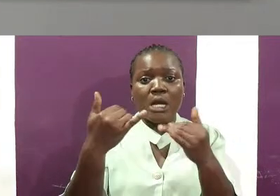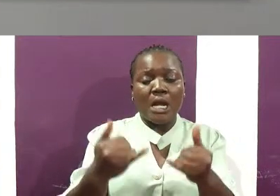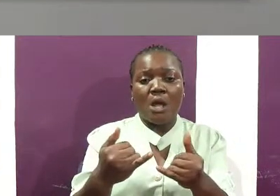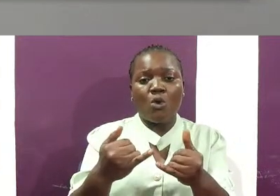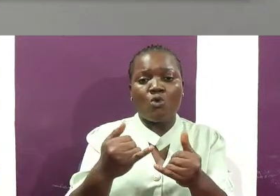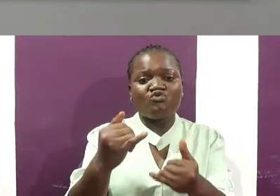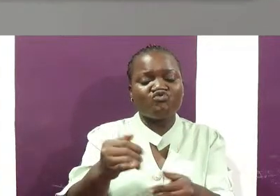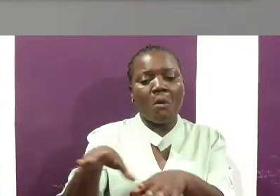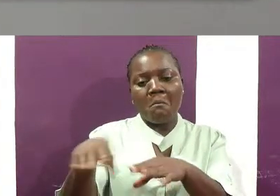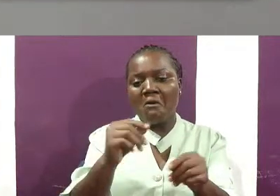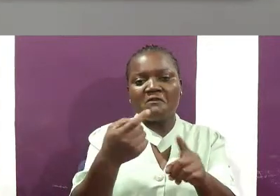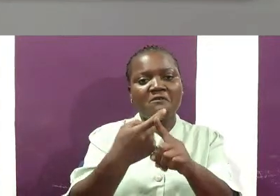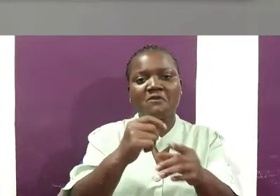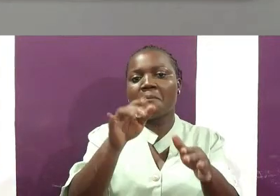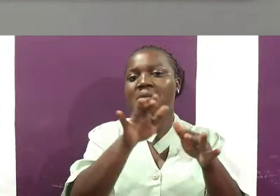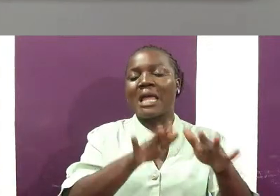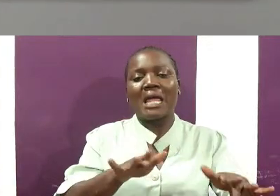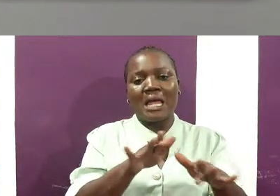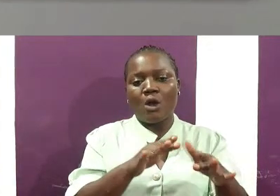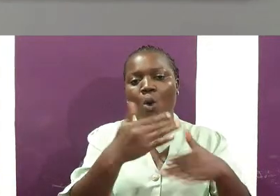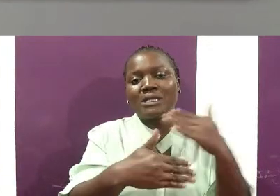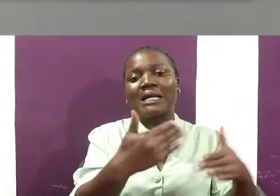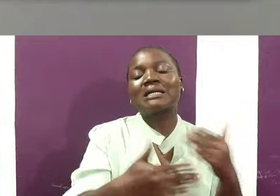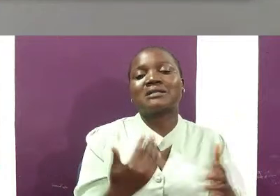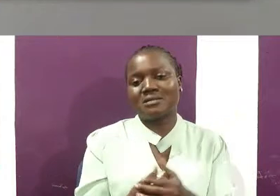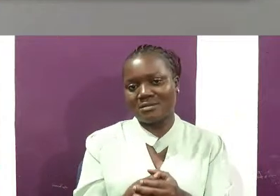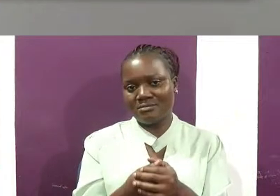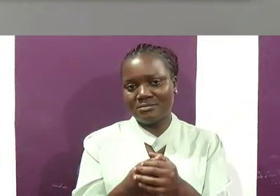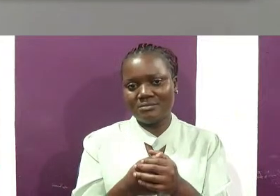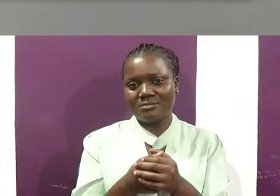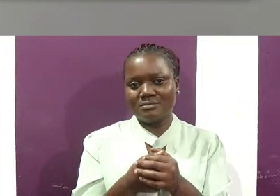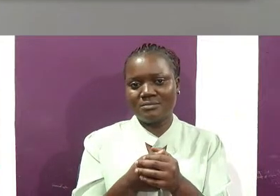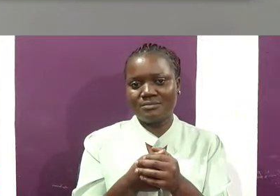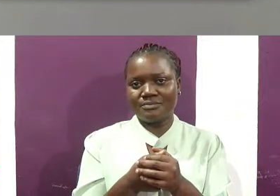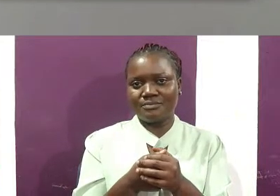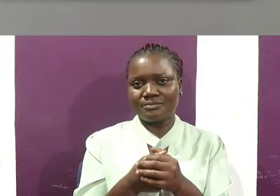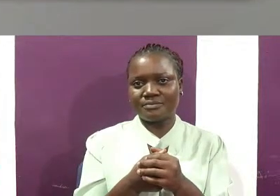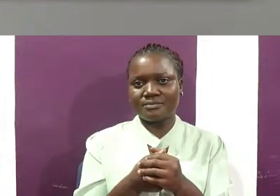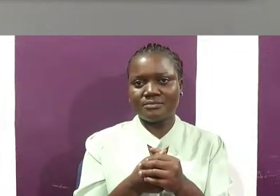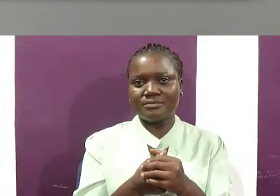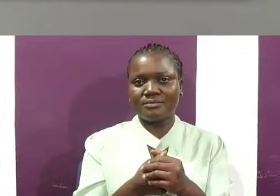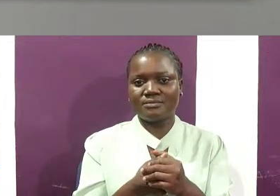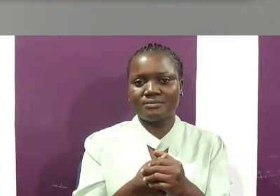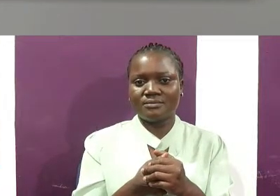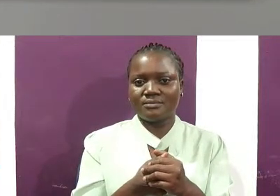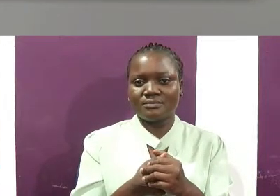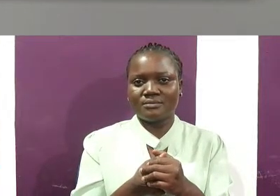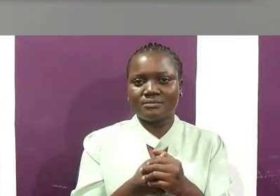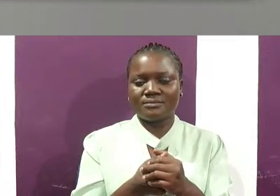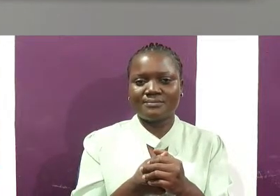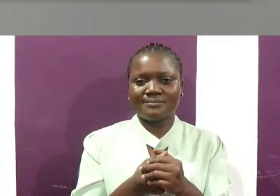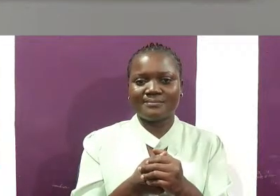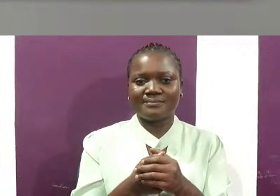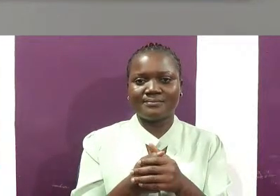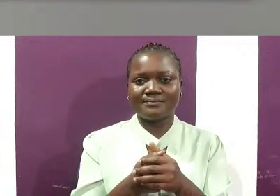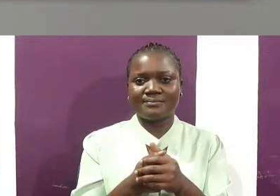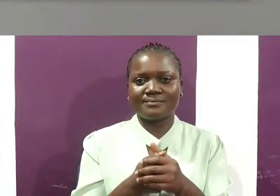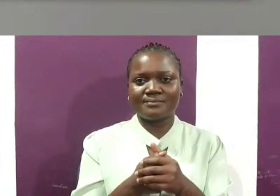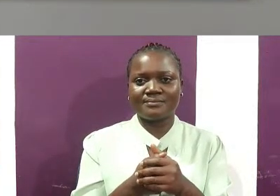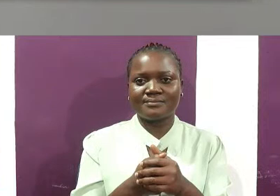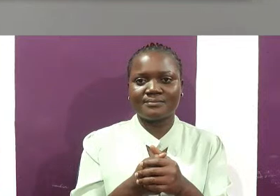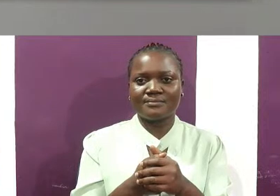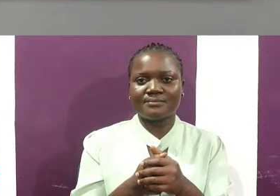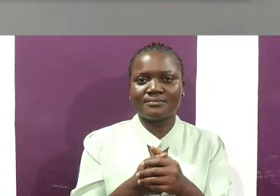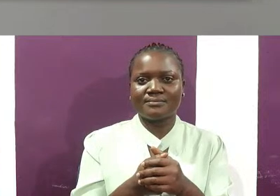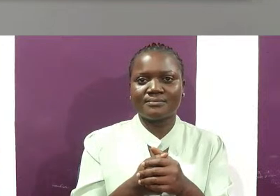After chapter 4, where he talks about the children of Israel in Galatia being more likened to Hagar's child who had no